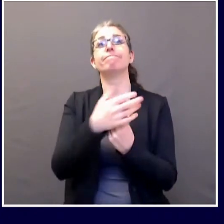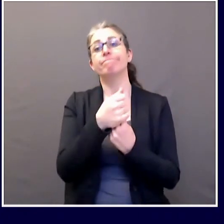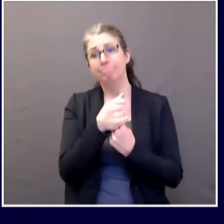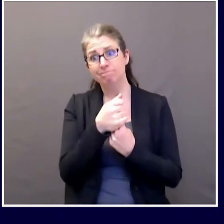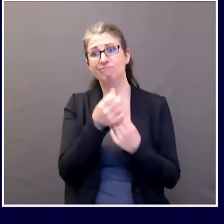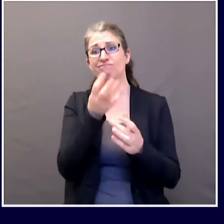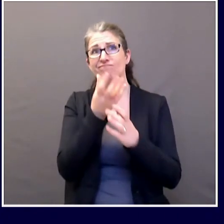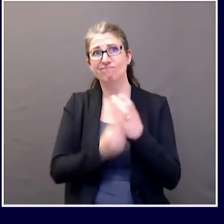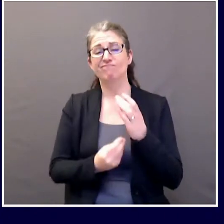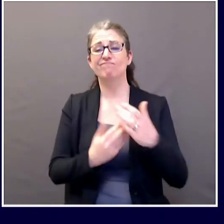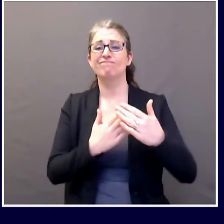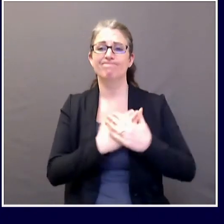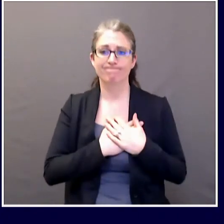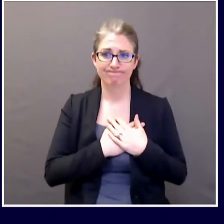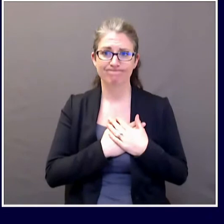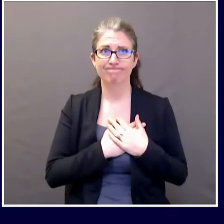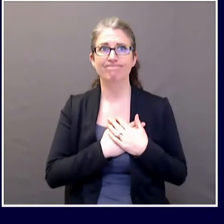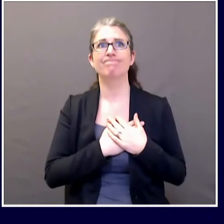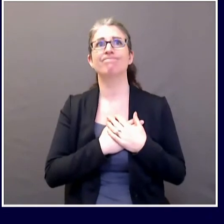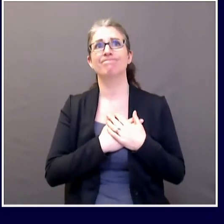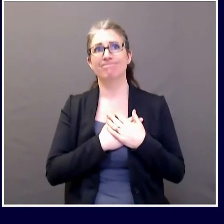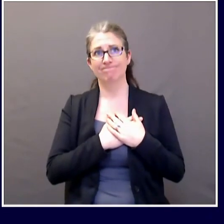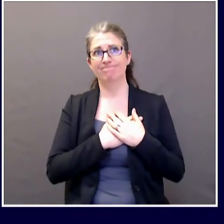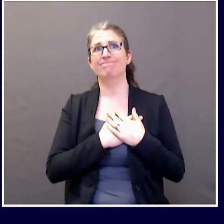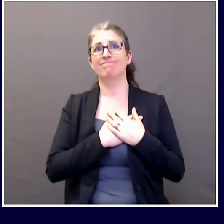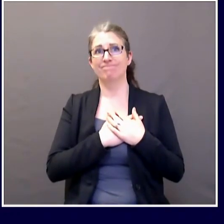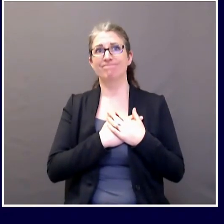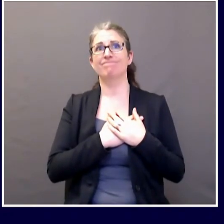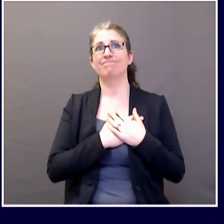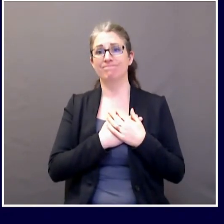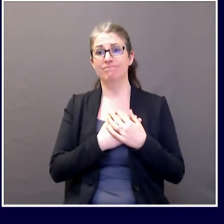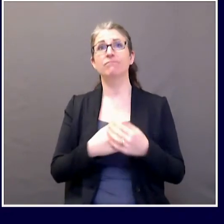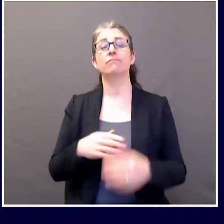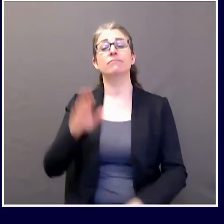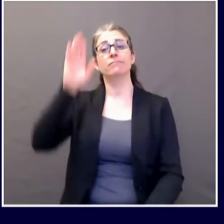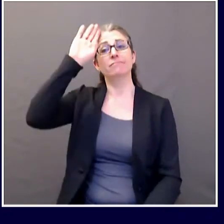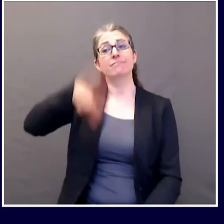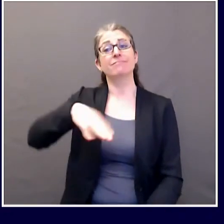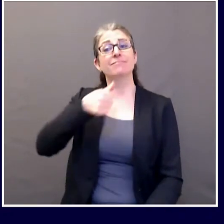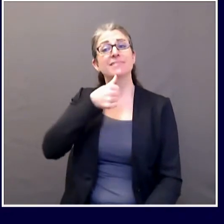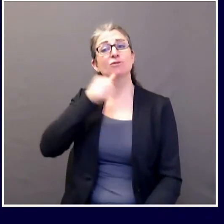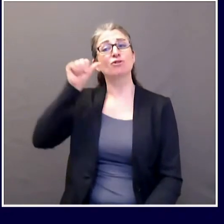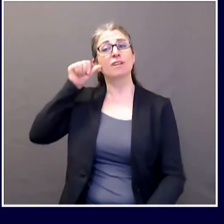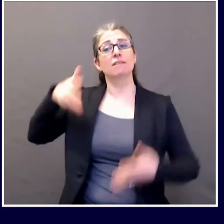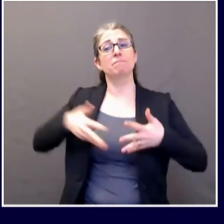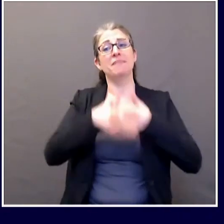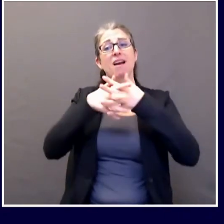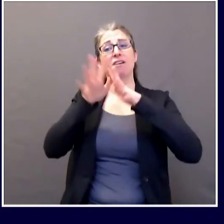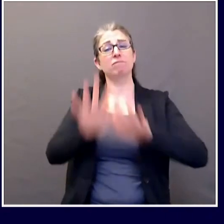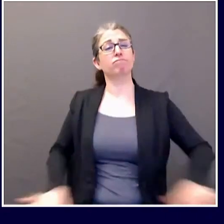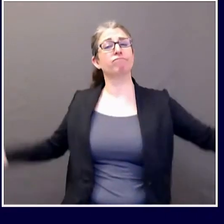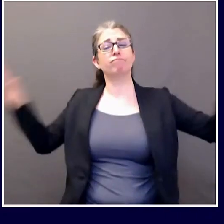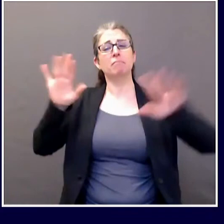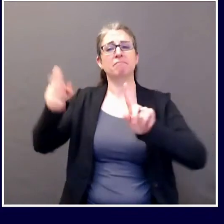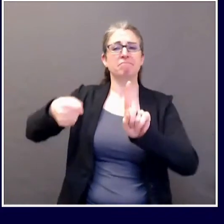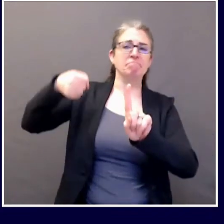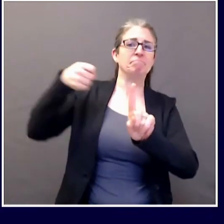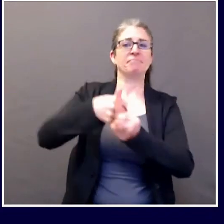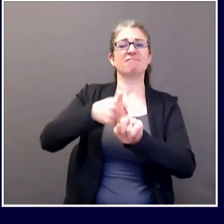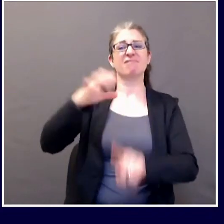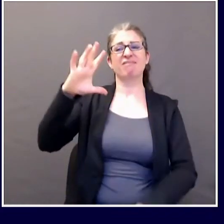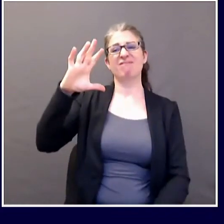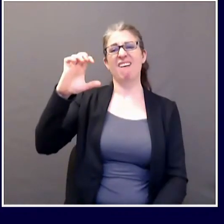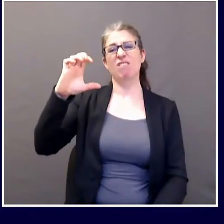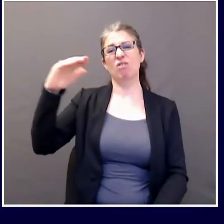States surpassed 500,000 COVID deaths across the country, 660 of